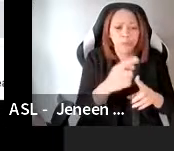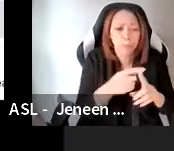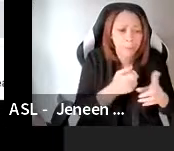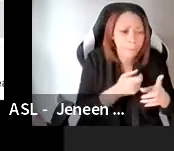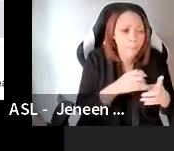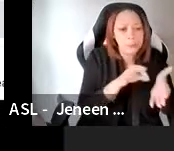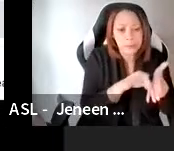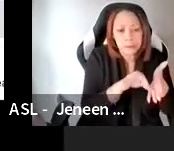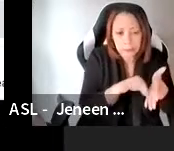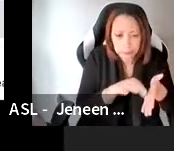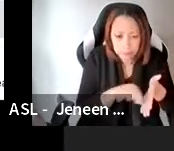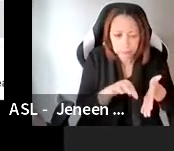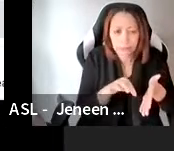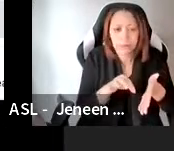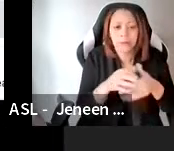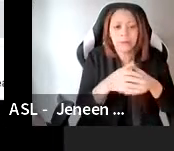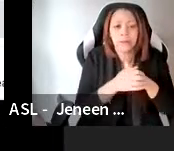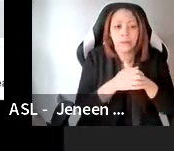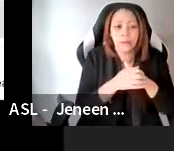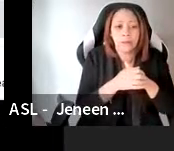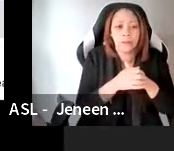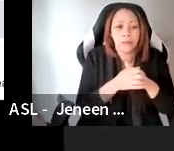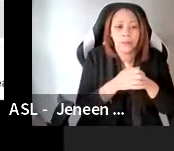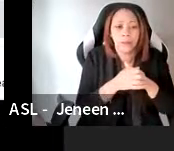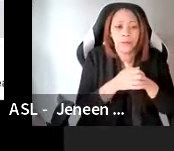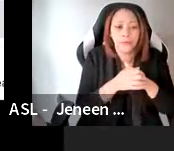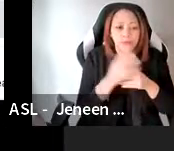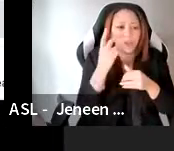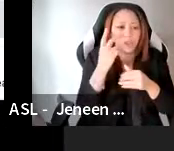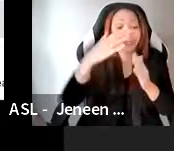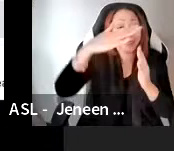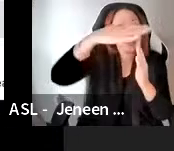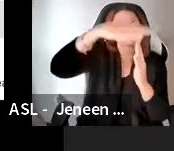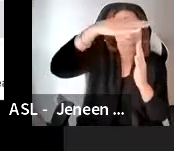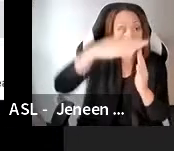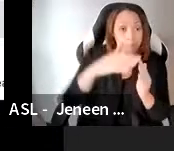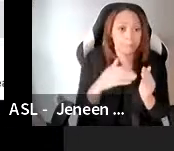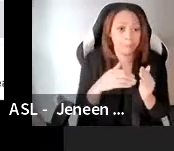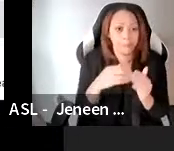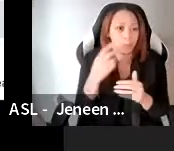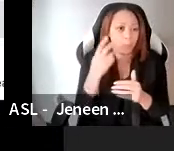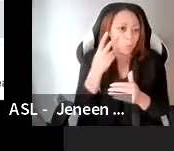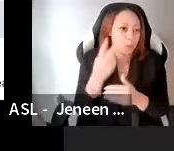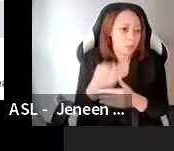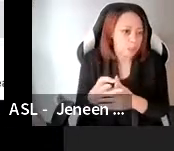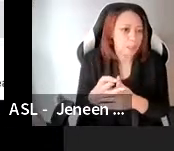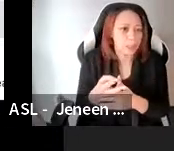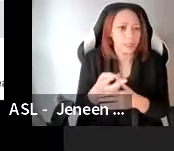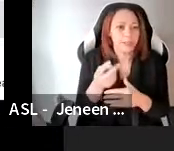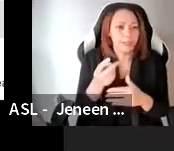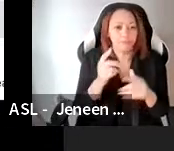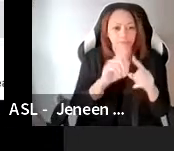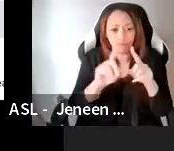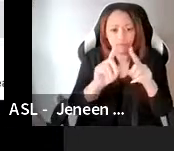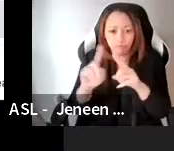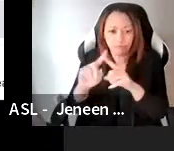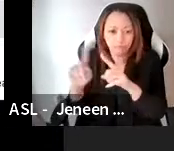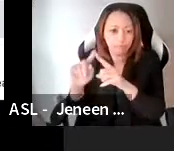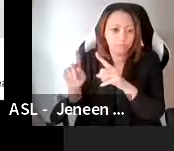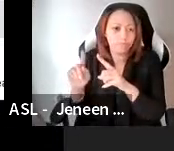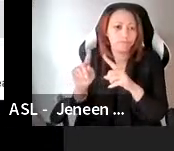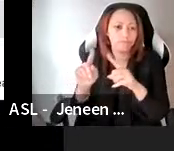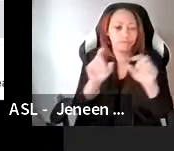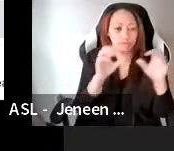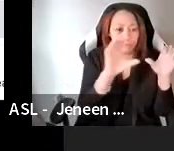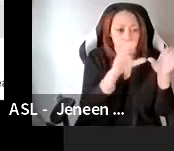the census. And then if you look at the very top up here, you can see that you can look at these data points